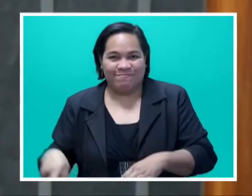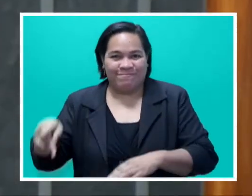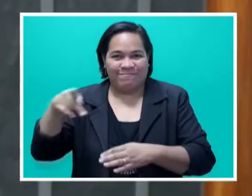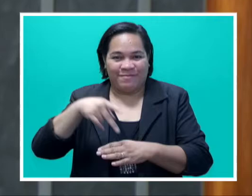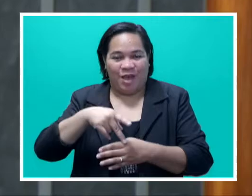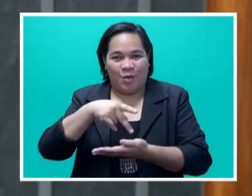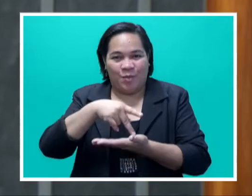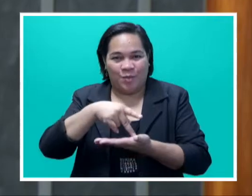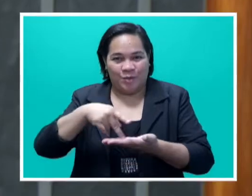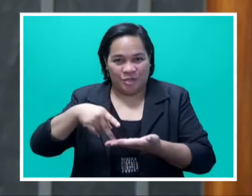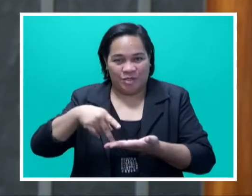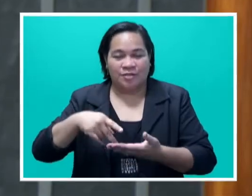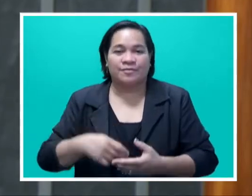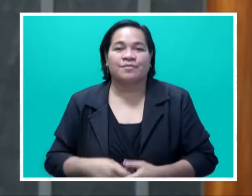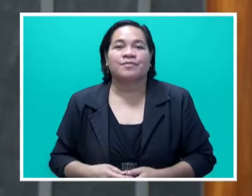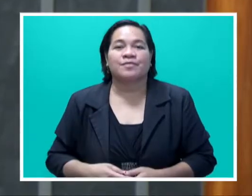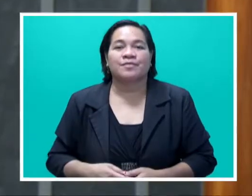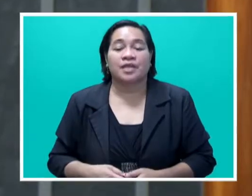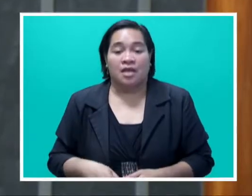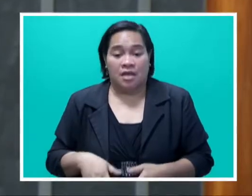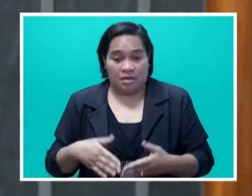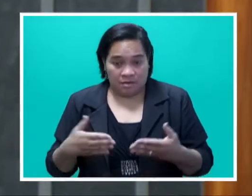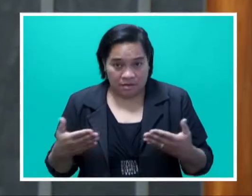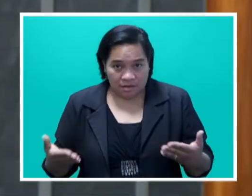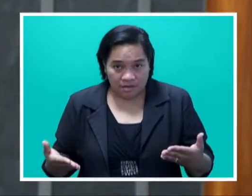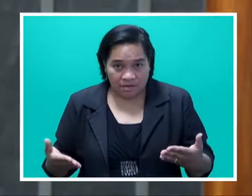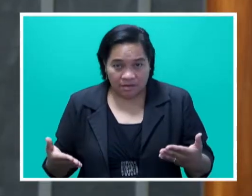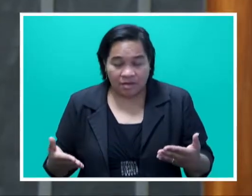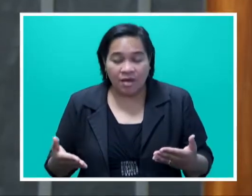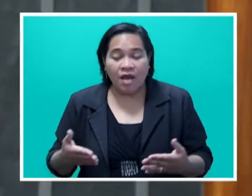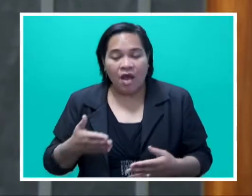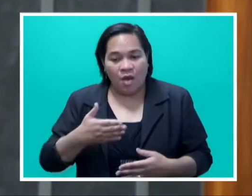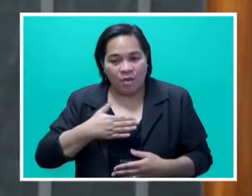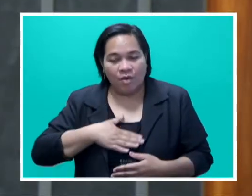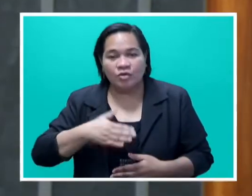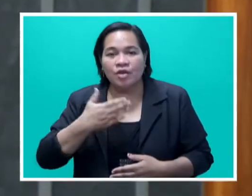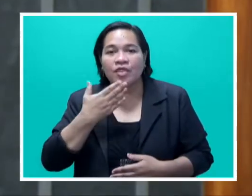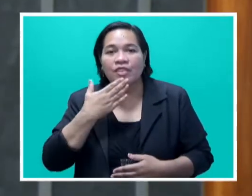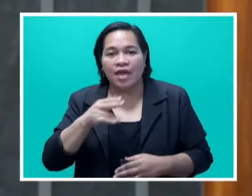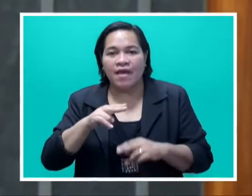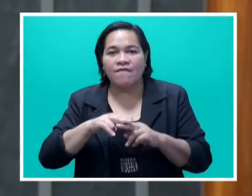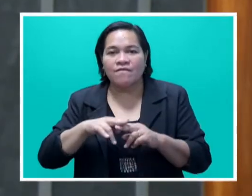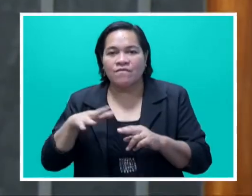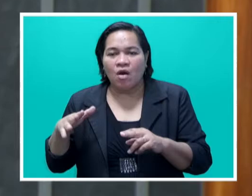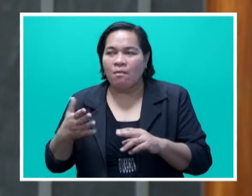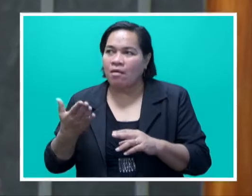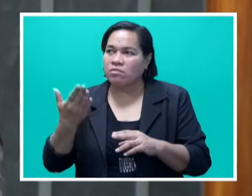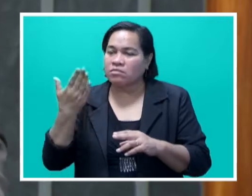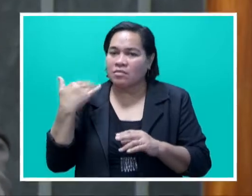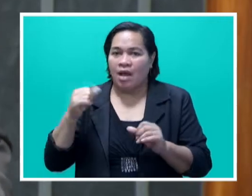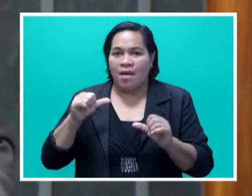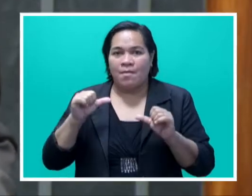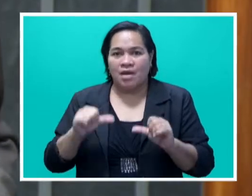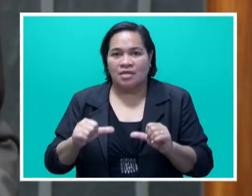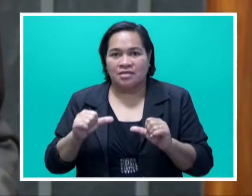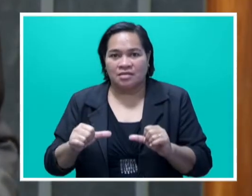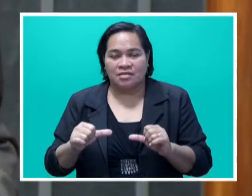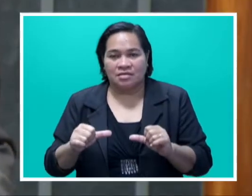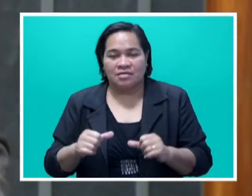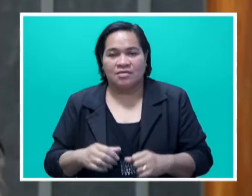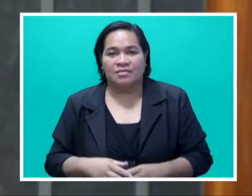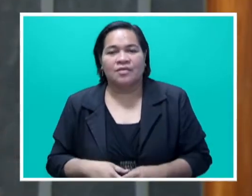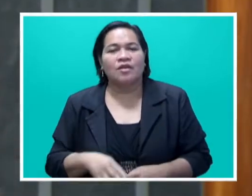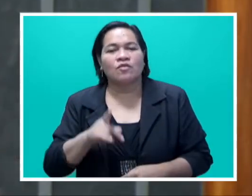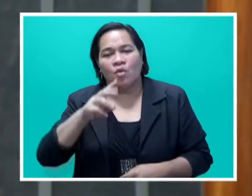At this point, Mr. Speaker said, allow me to thank the former President for his wise counsel